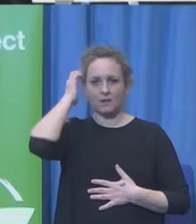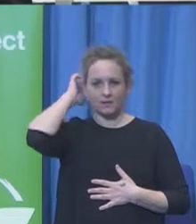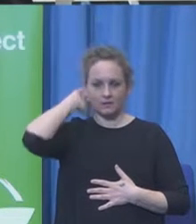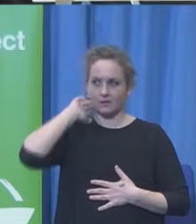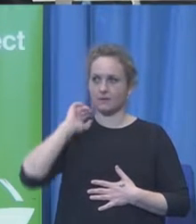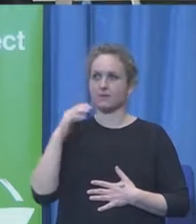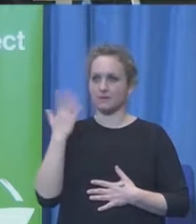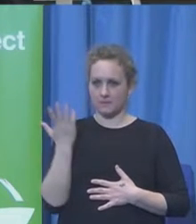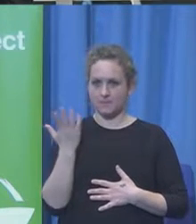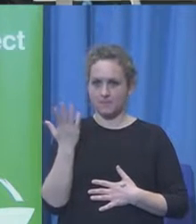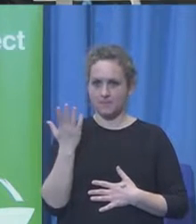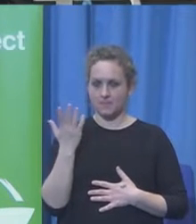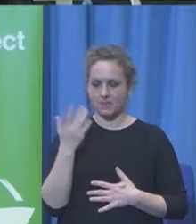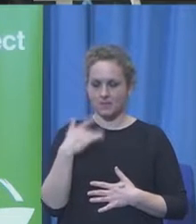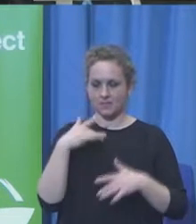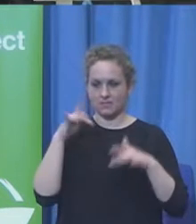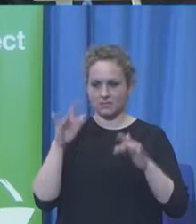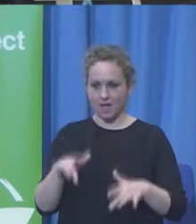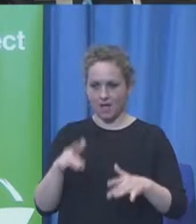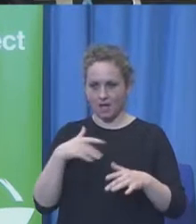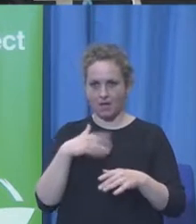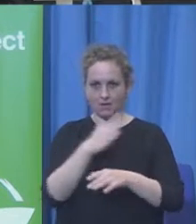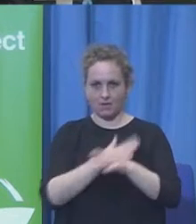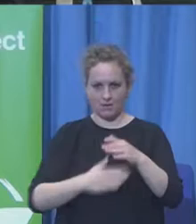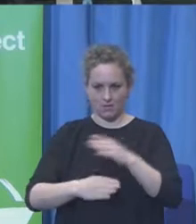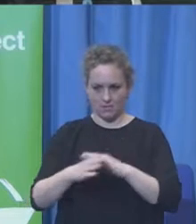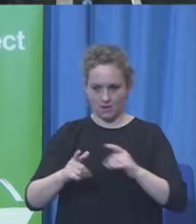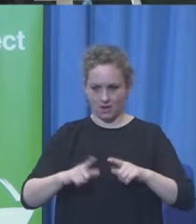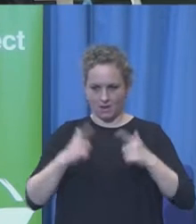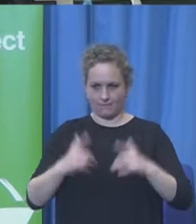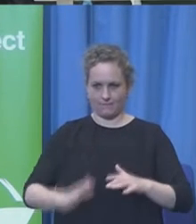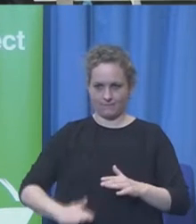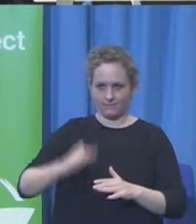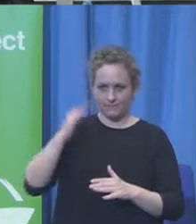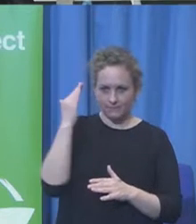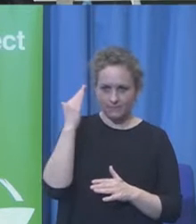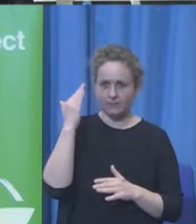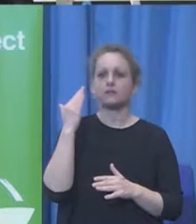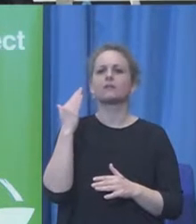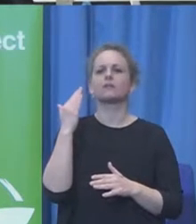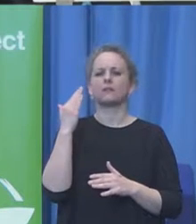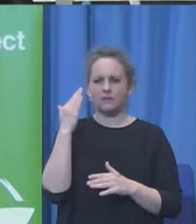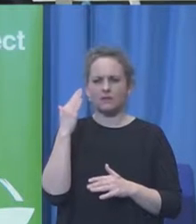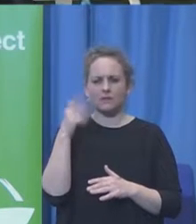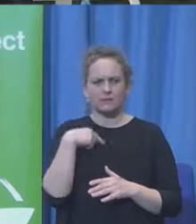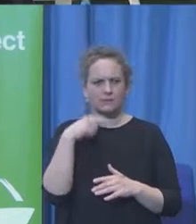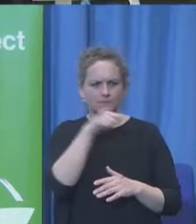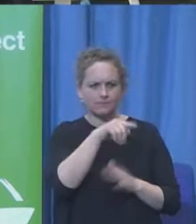will be worked out in the legislation. And it was